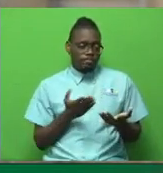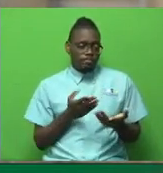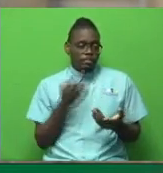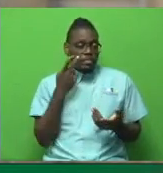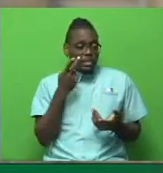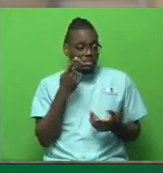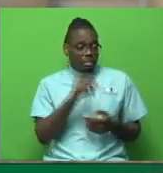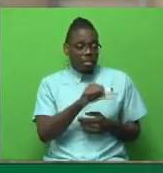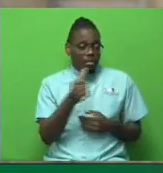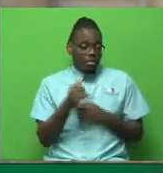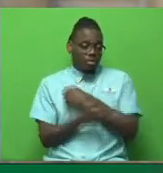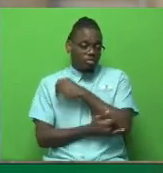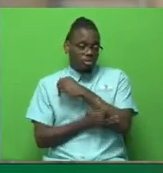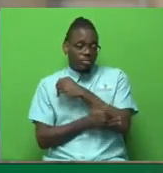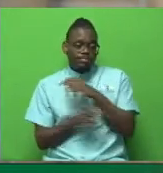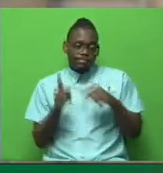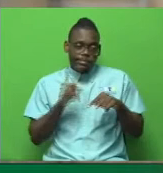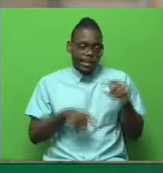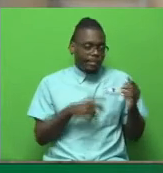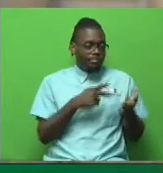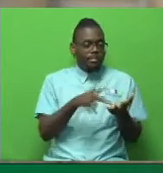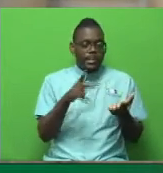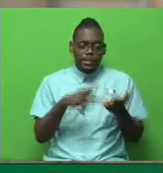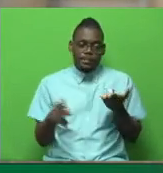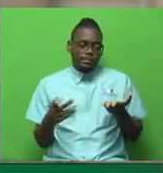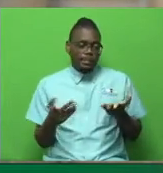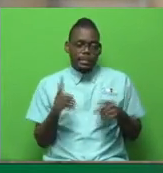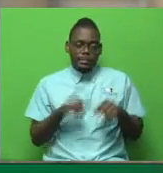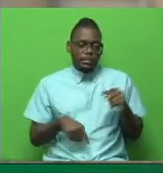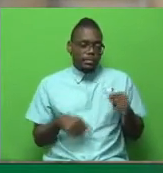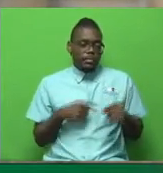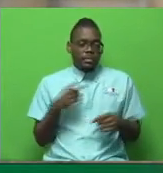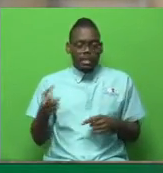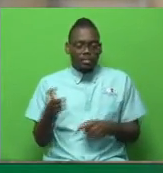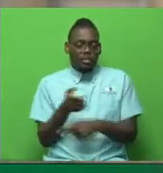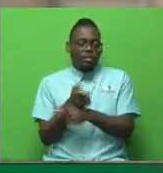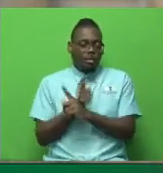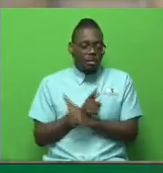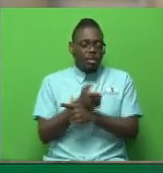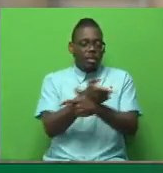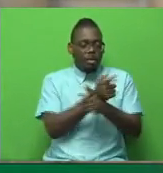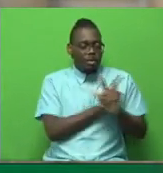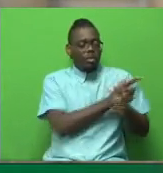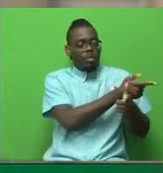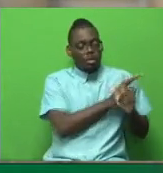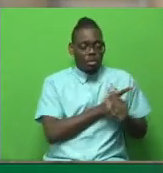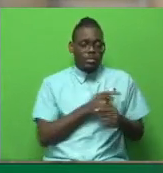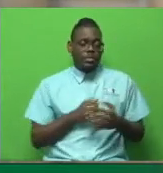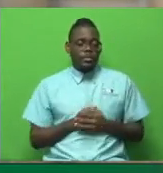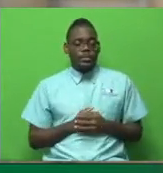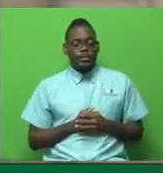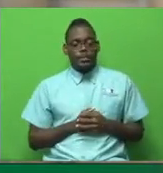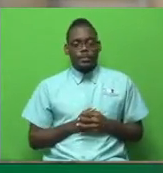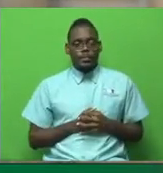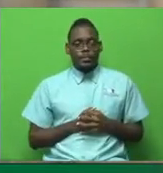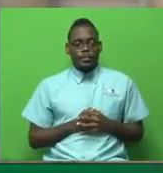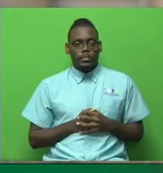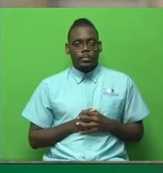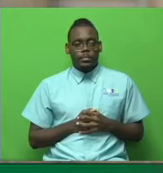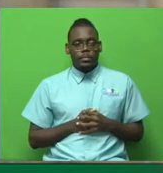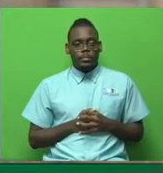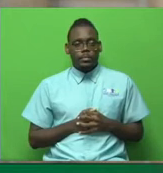years our current account the current account of the balance of payments is anticipated to record